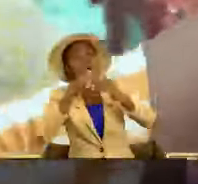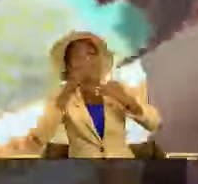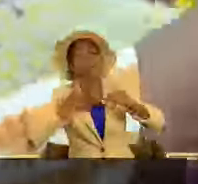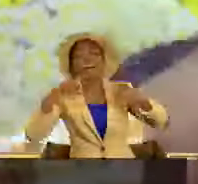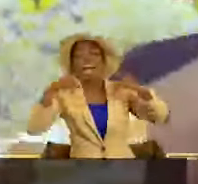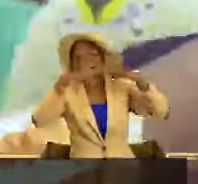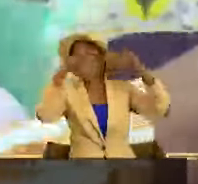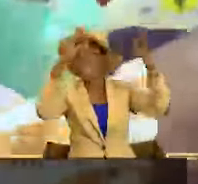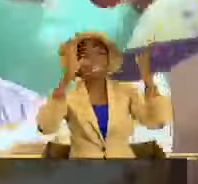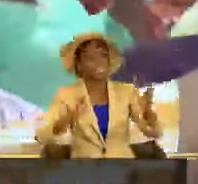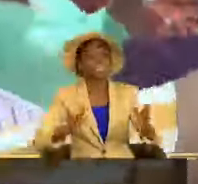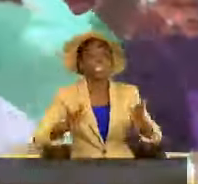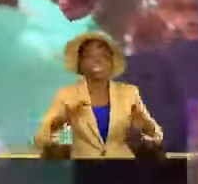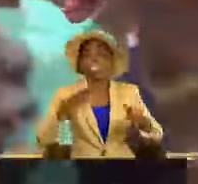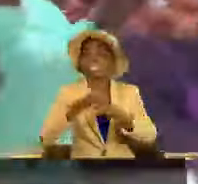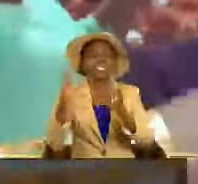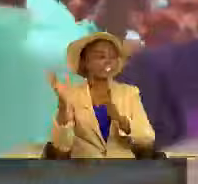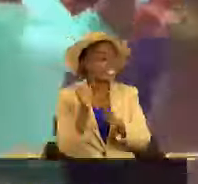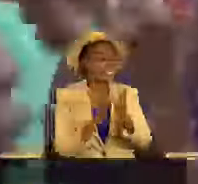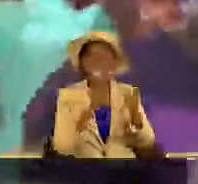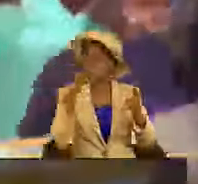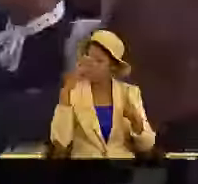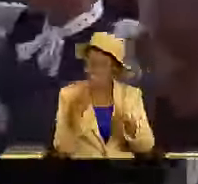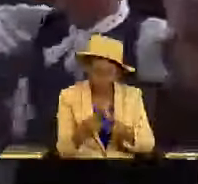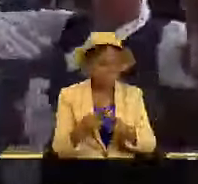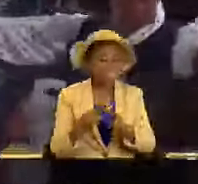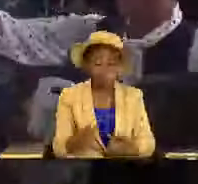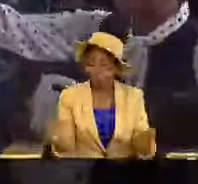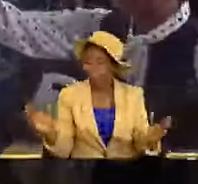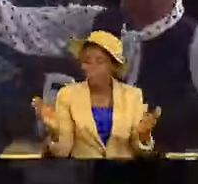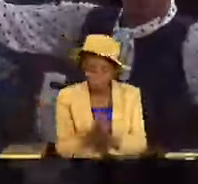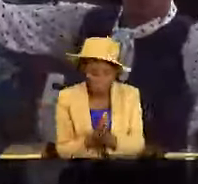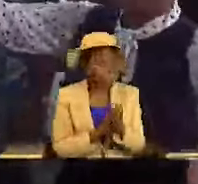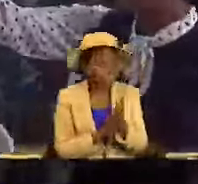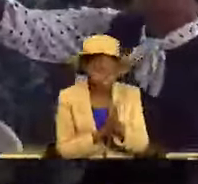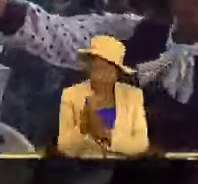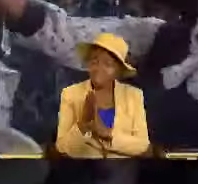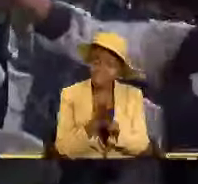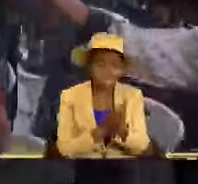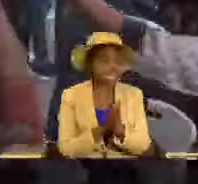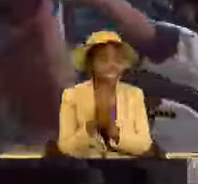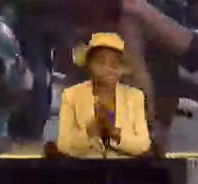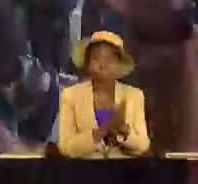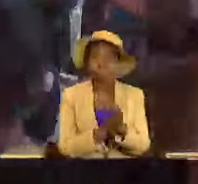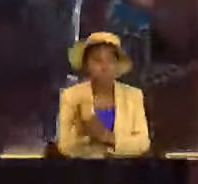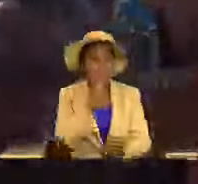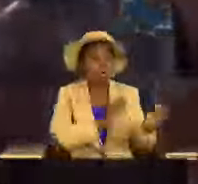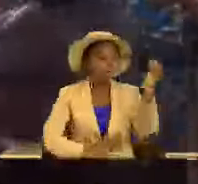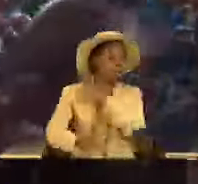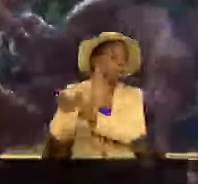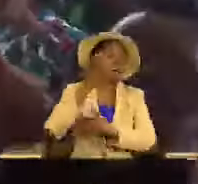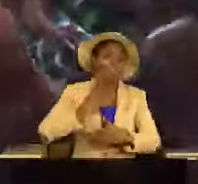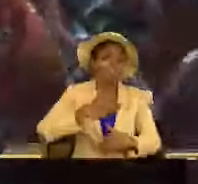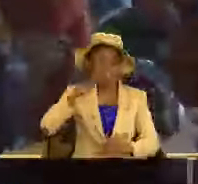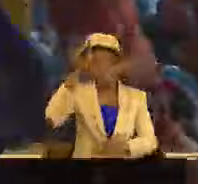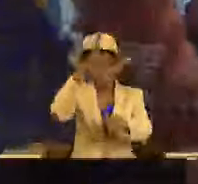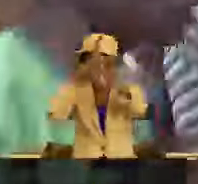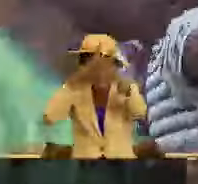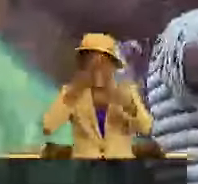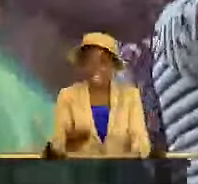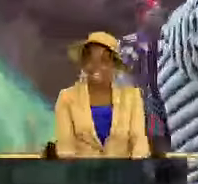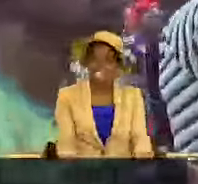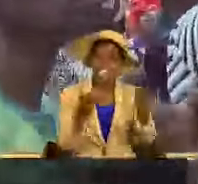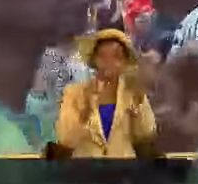in the name of Jesus oh God my father LIF up